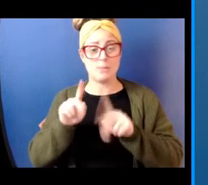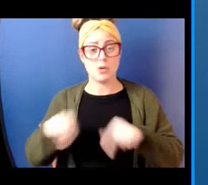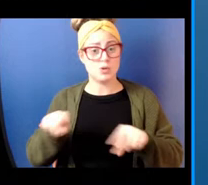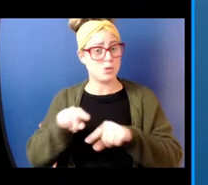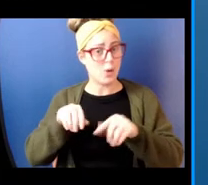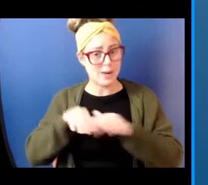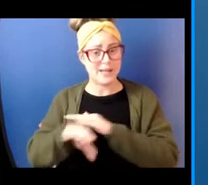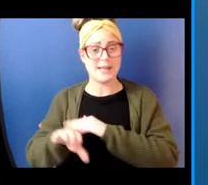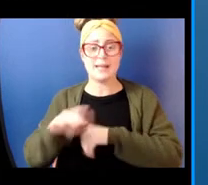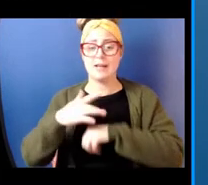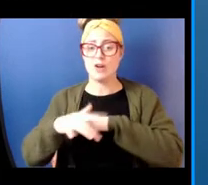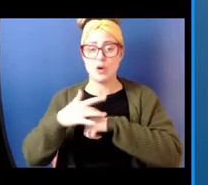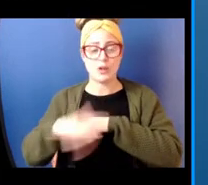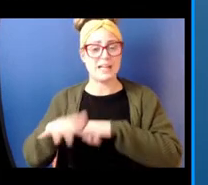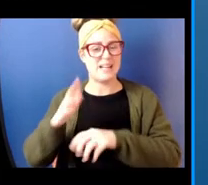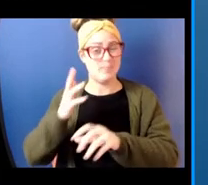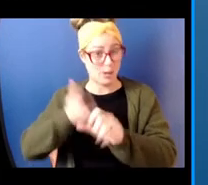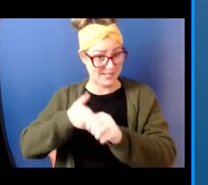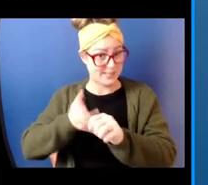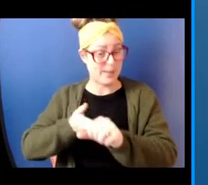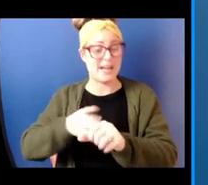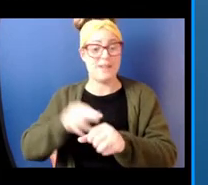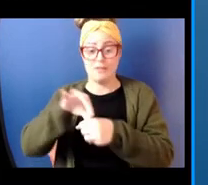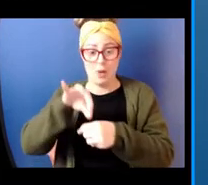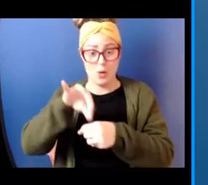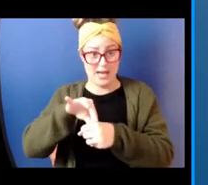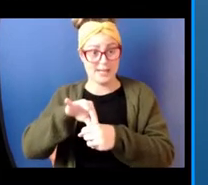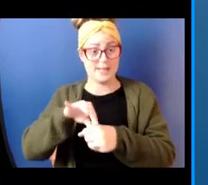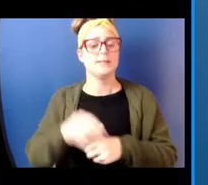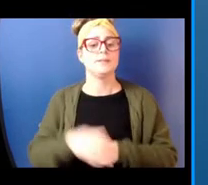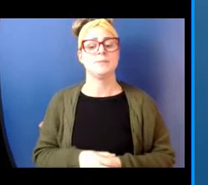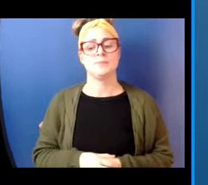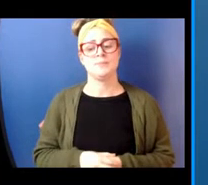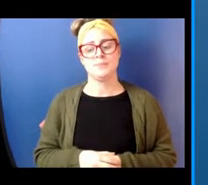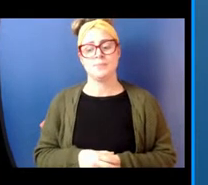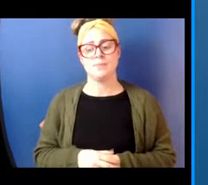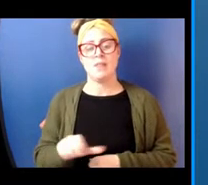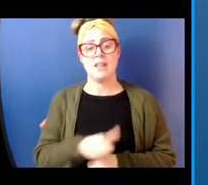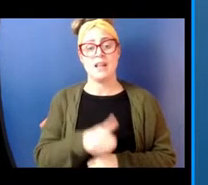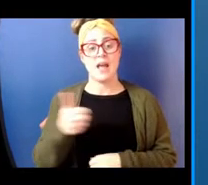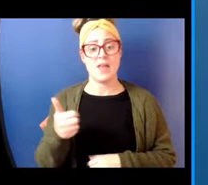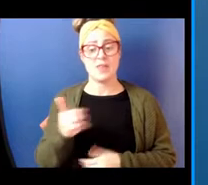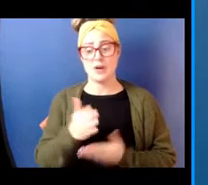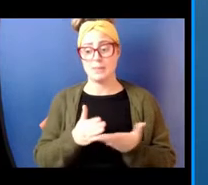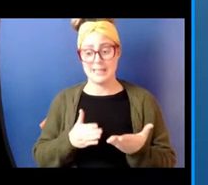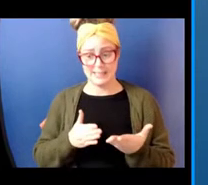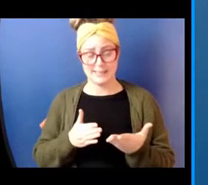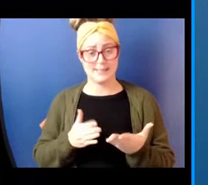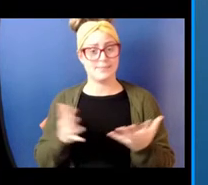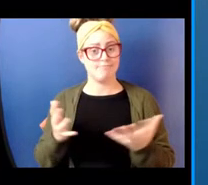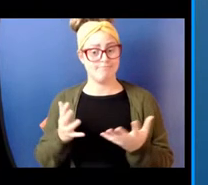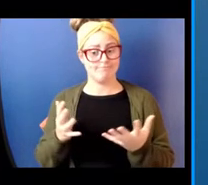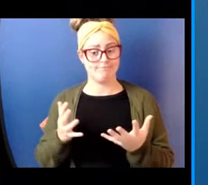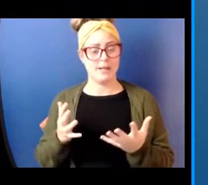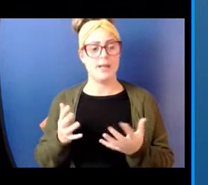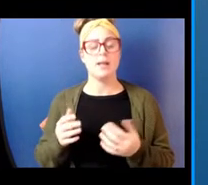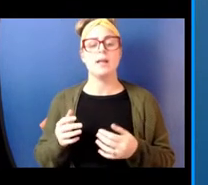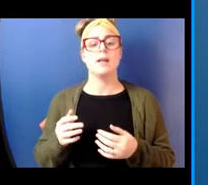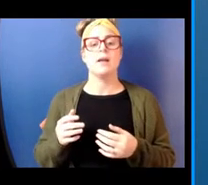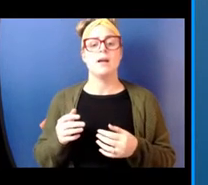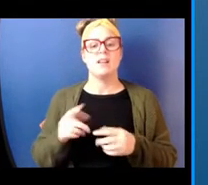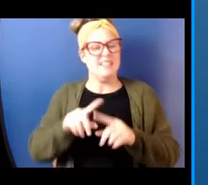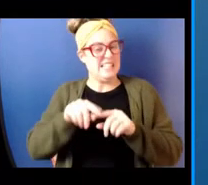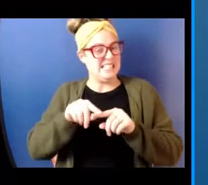and participation in our process the other piece of the contingent waivers that you will see